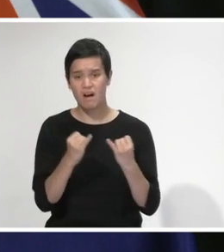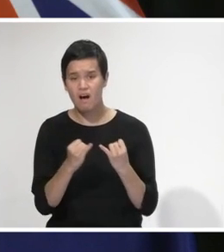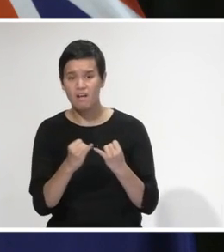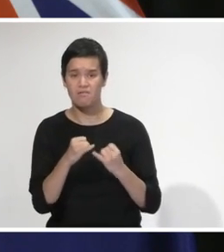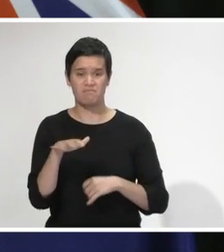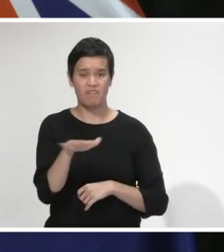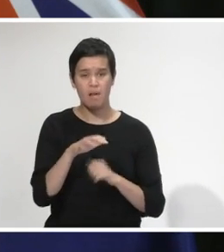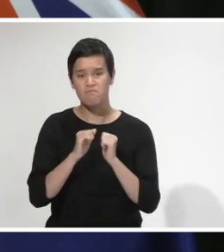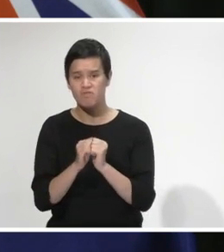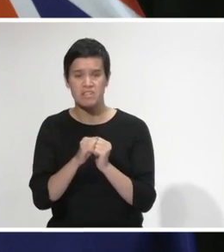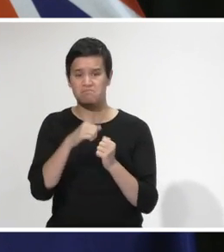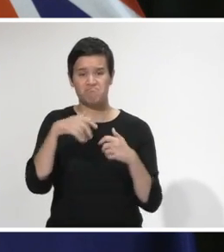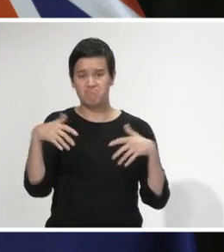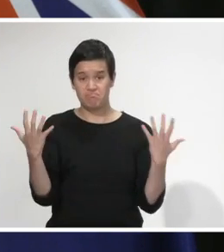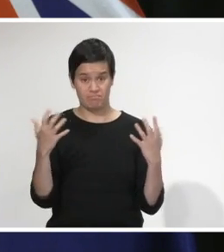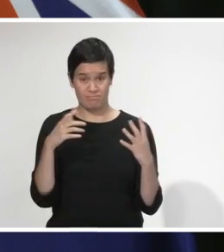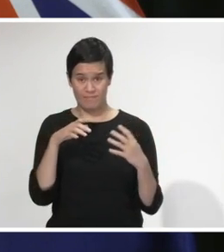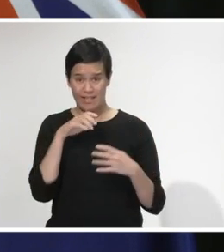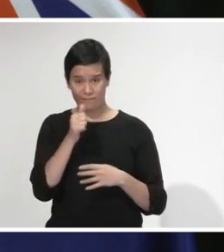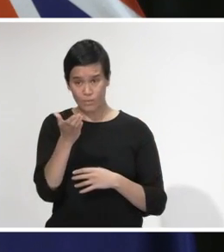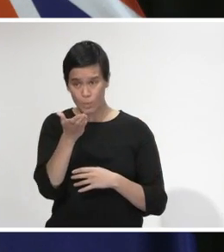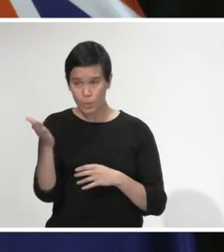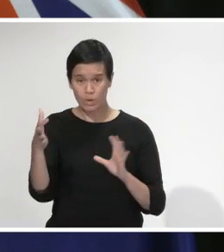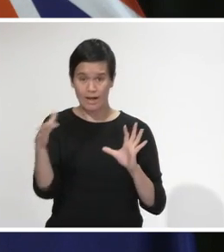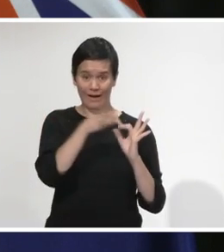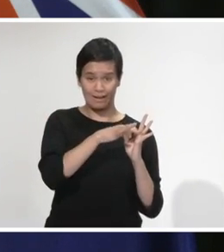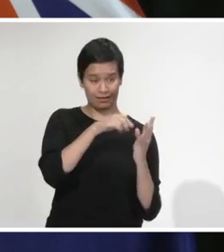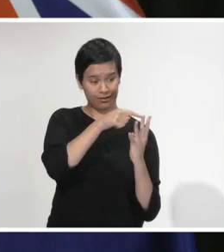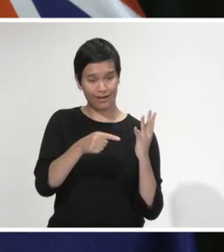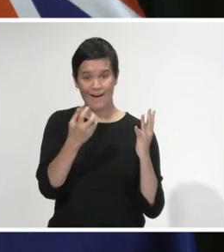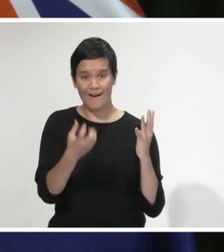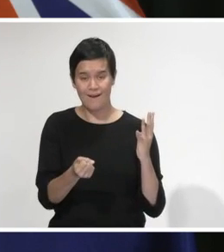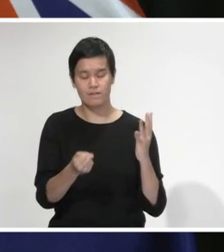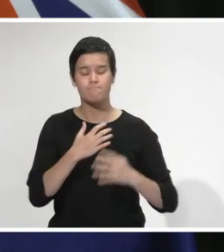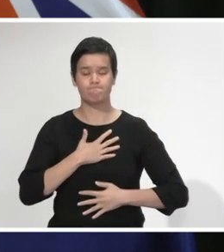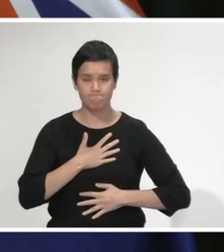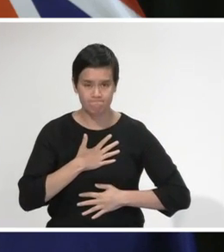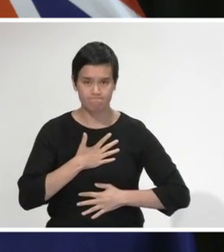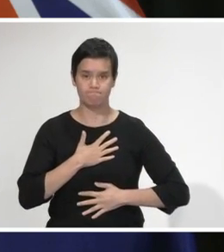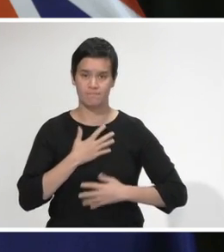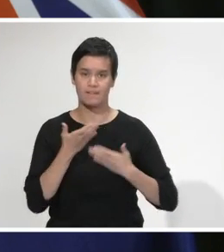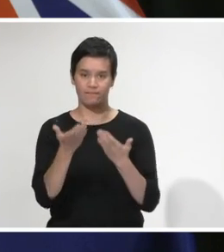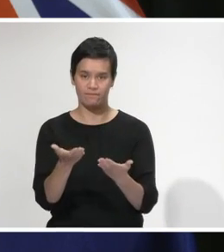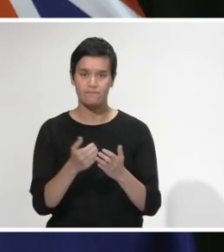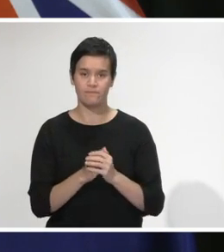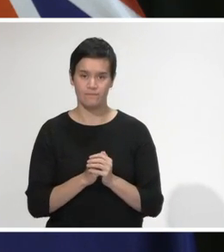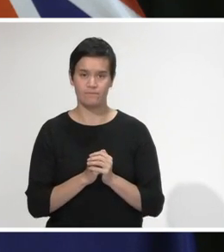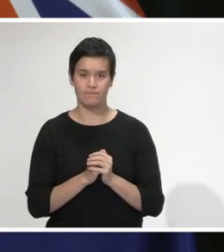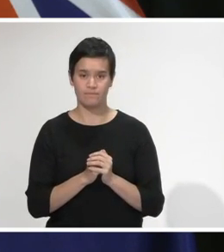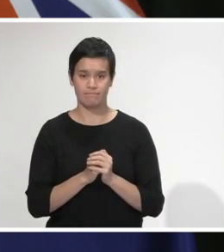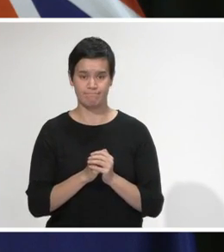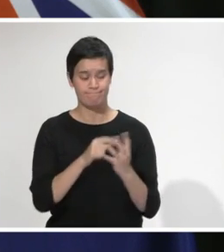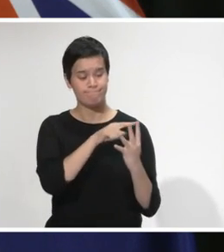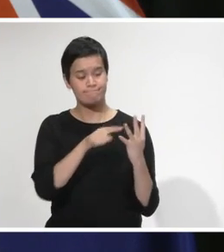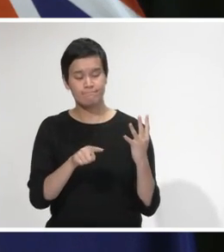wider whānau, we are thinking of them and of you. I do ask that the privacy of the families and friends